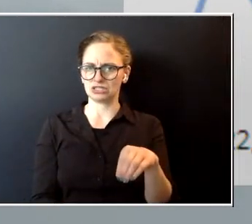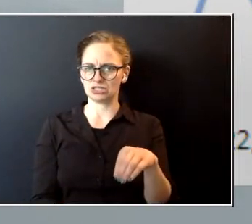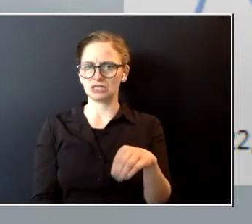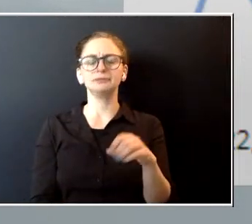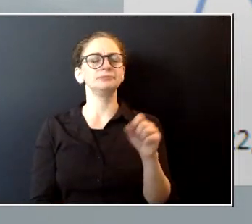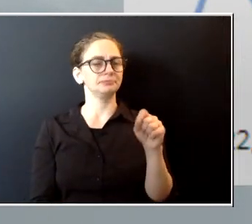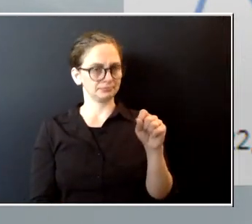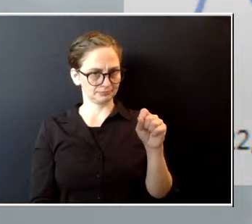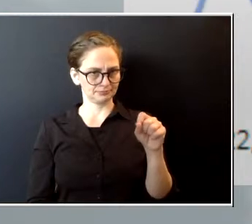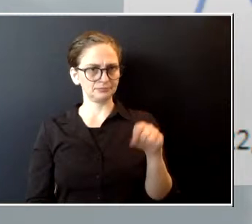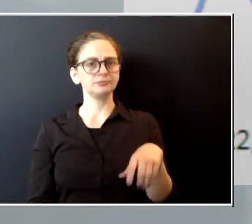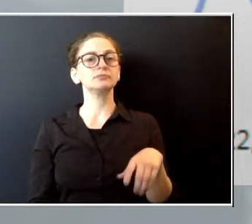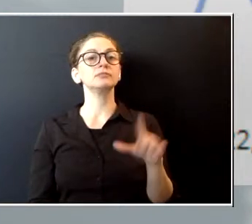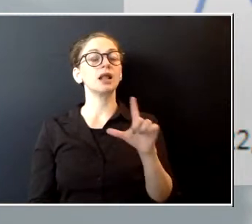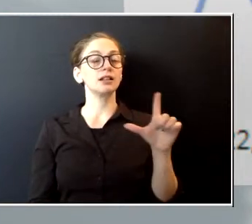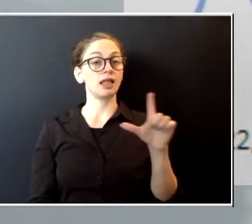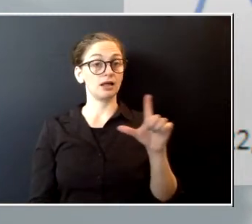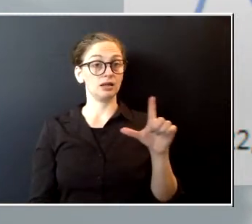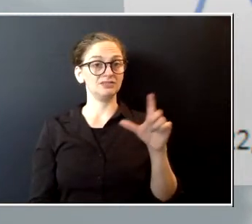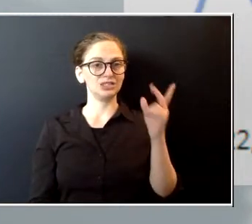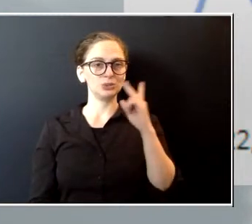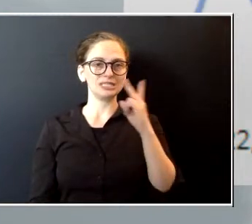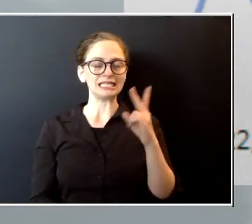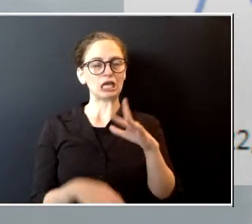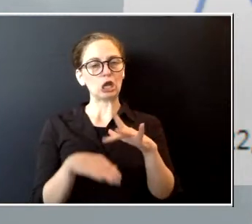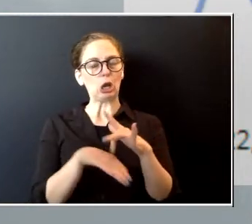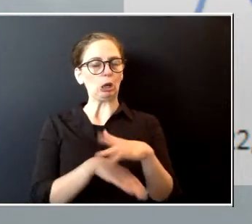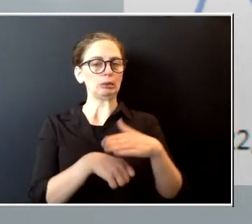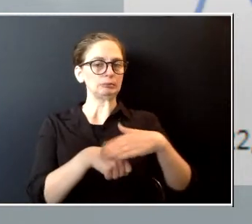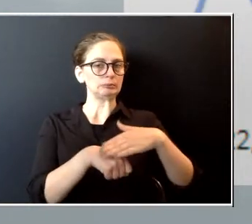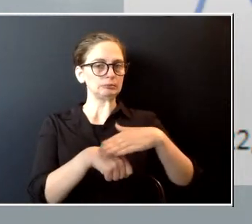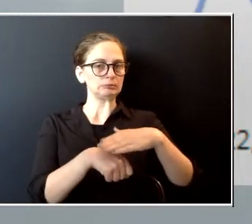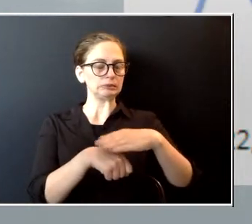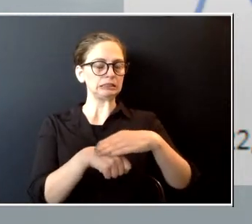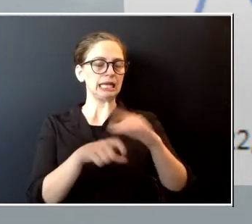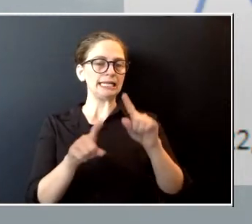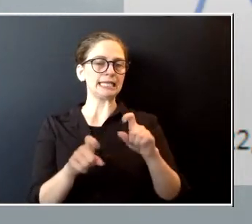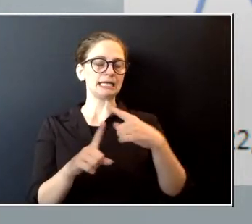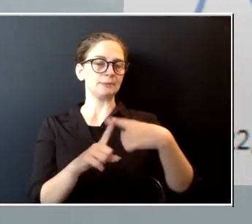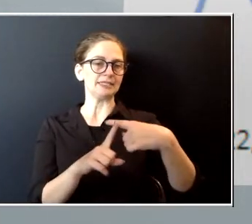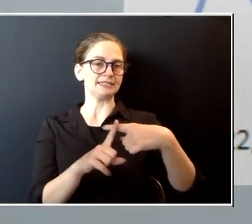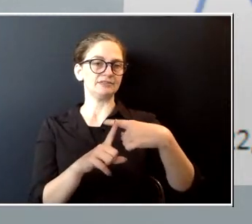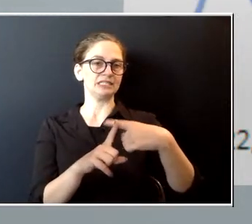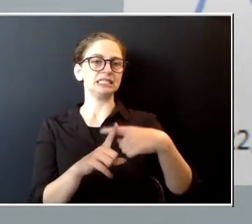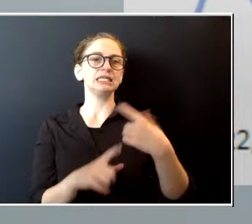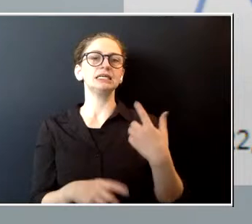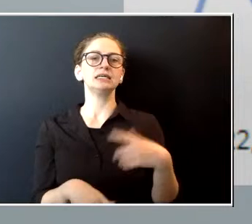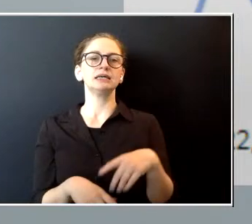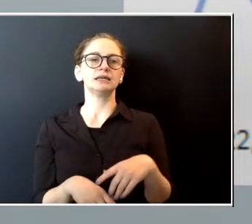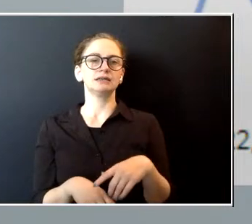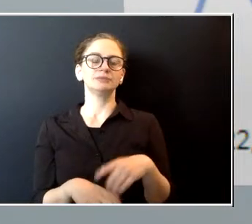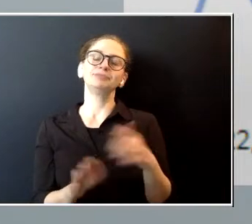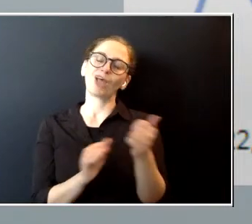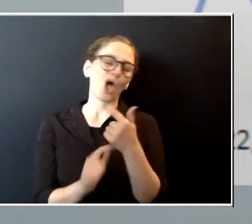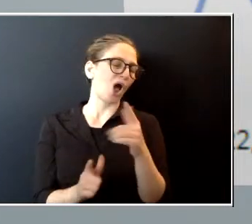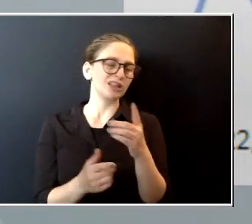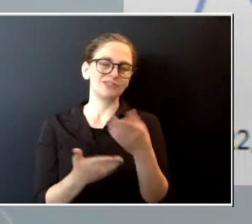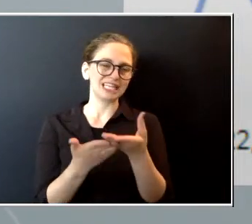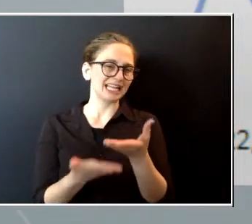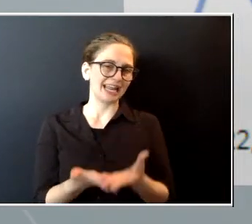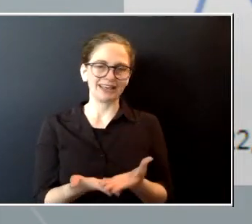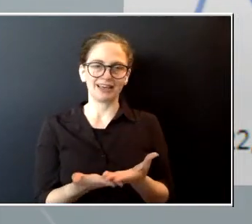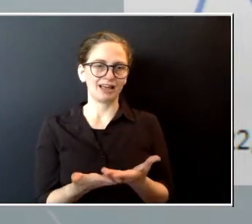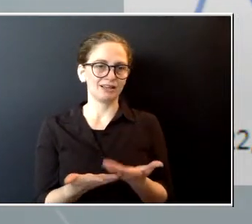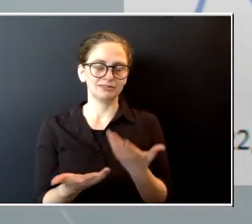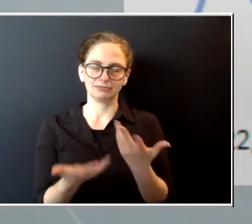left side, you see the early indicators, test positivity. Again, all of this data, there are caveats just because there aren't as much